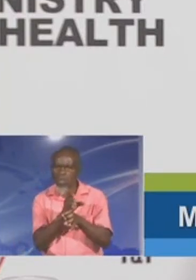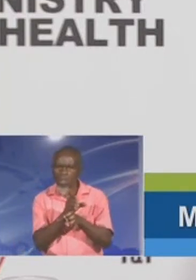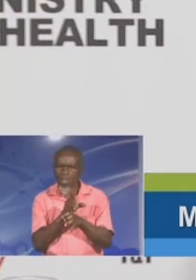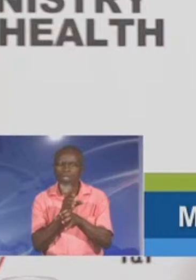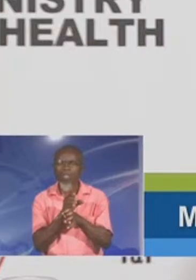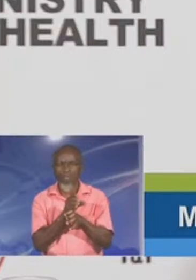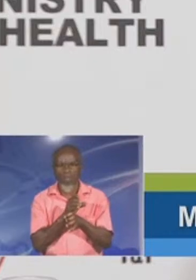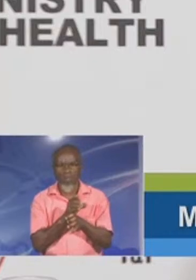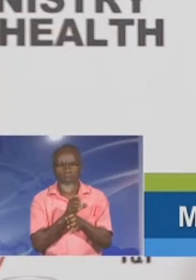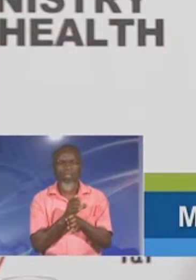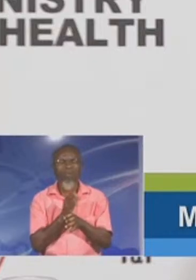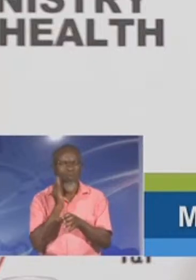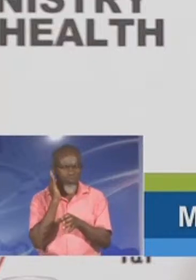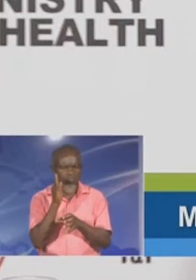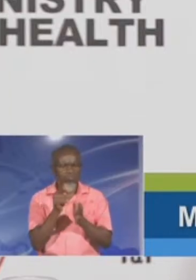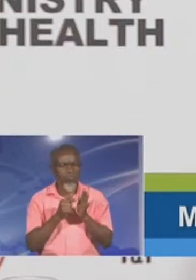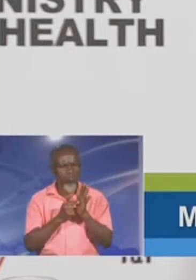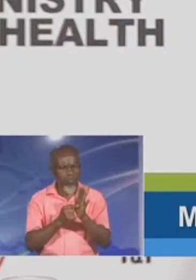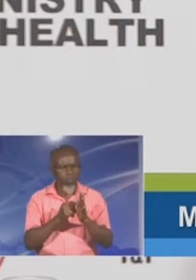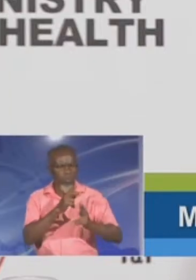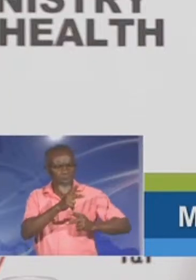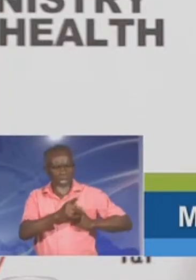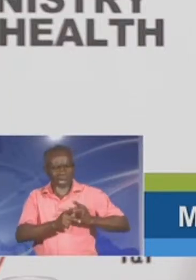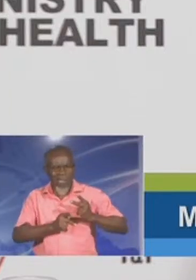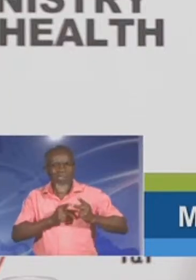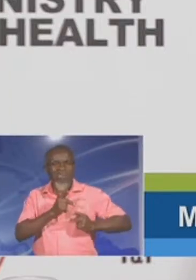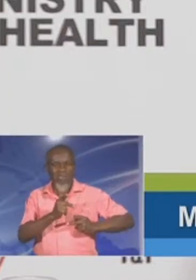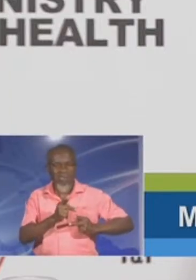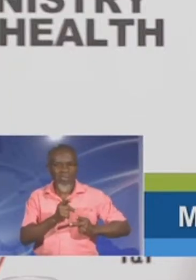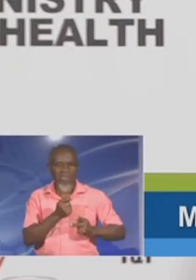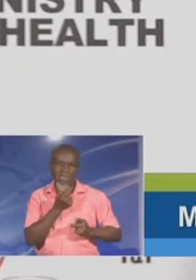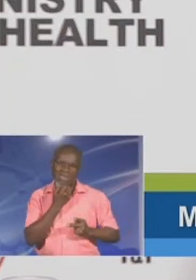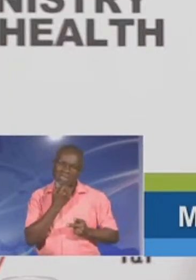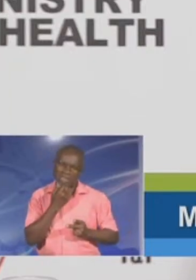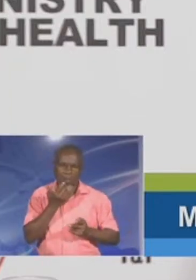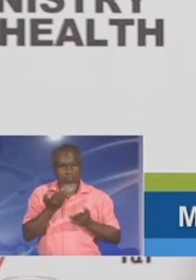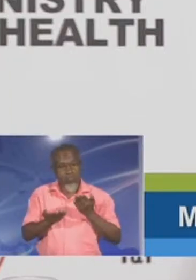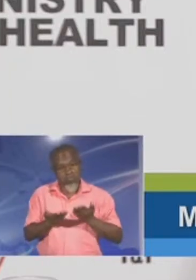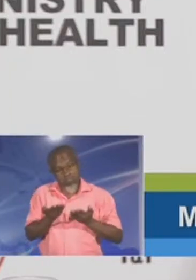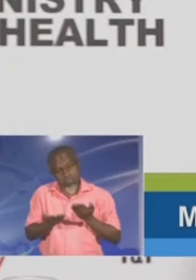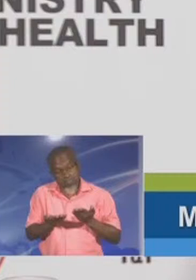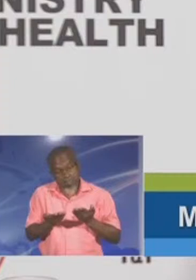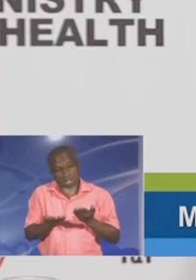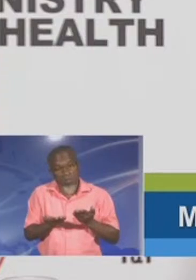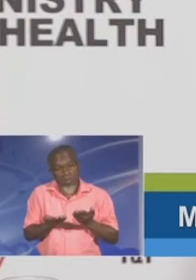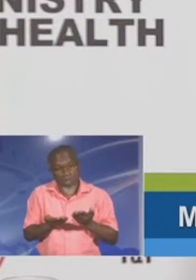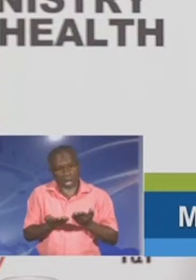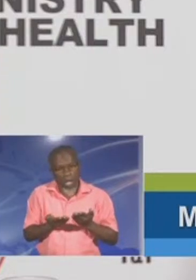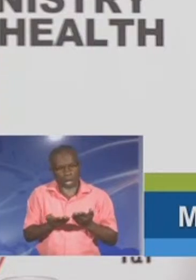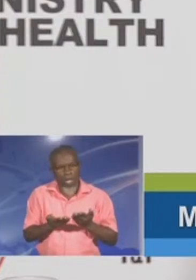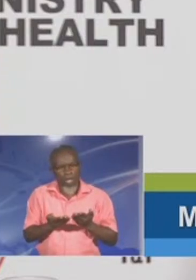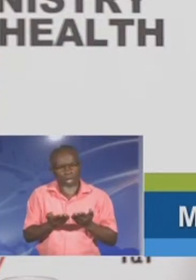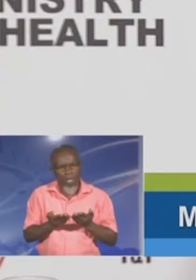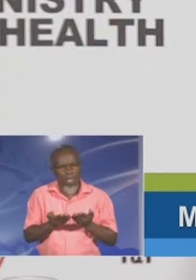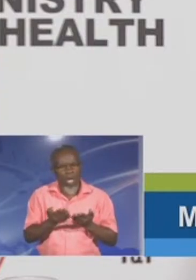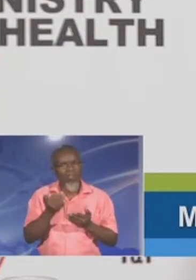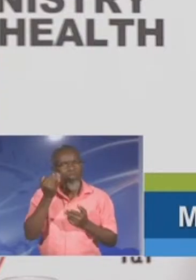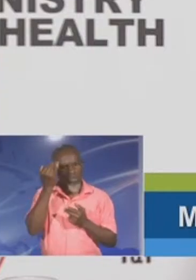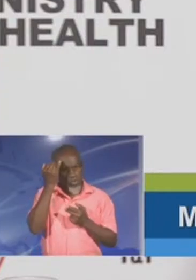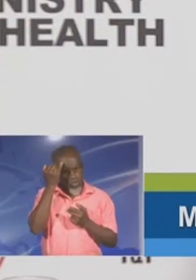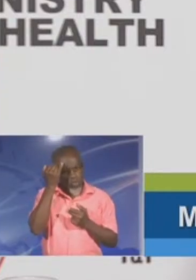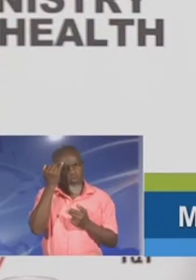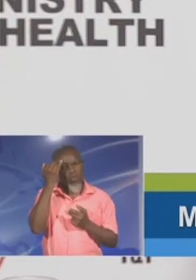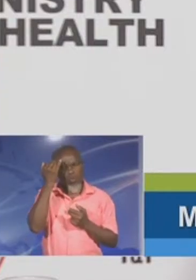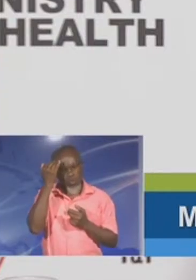you are going to be kind towards them, then you say something like, I know this must be